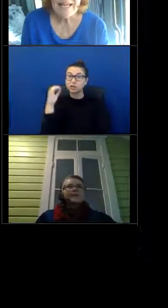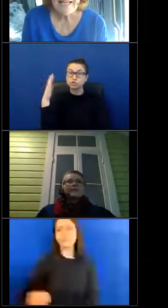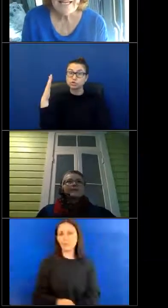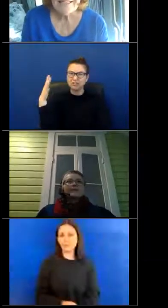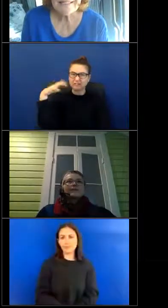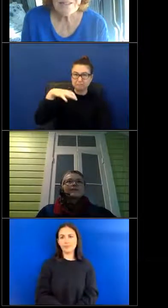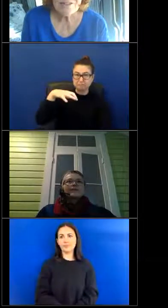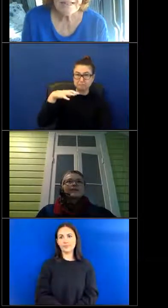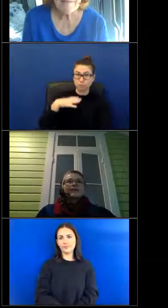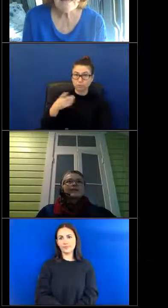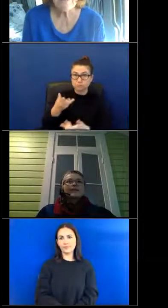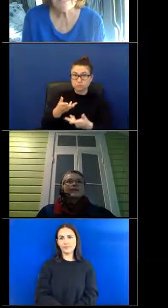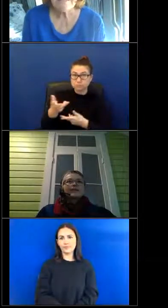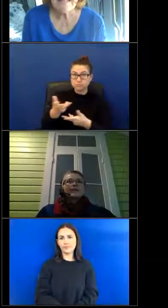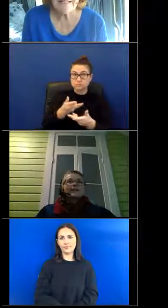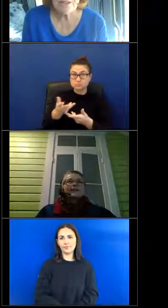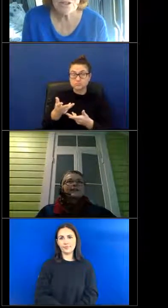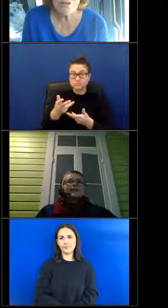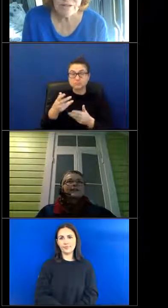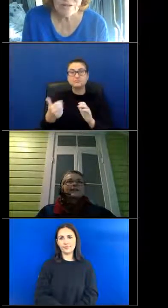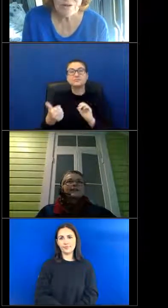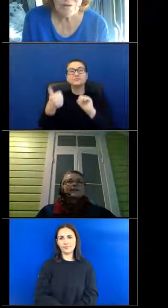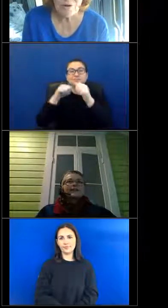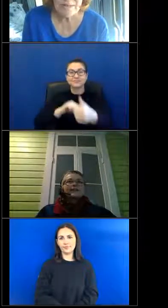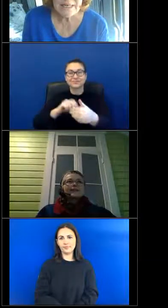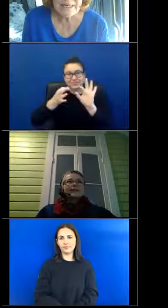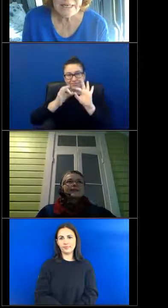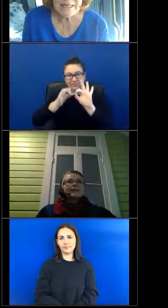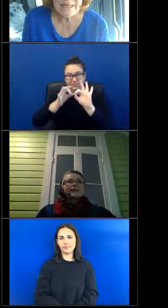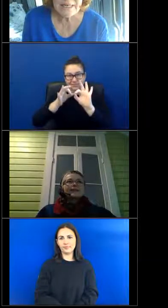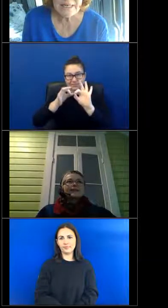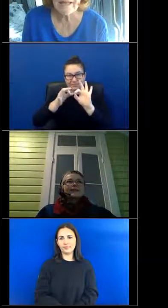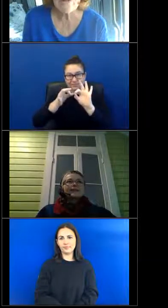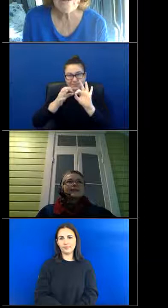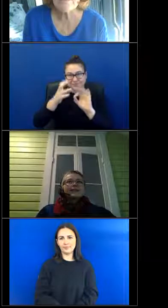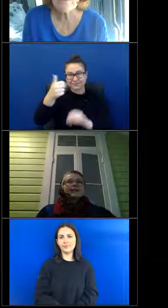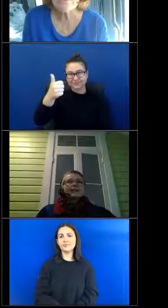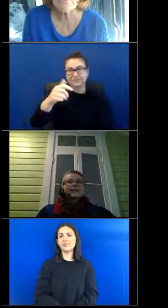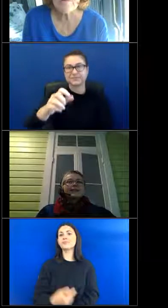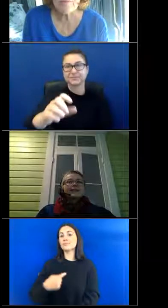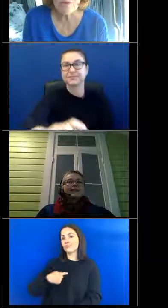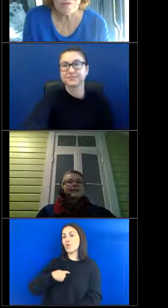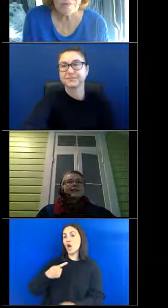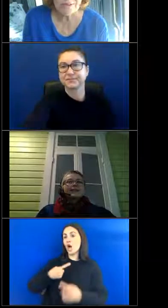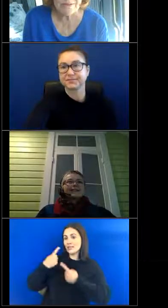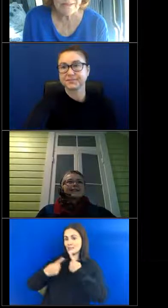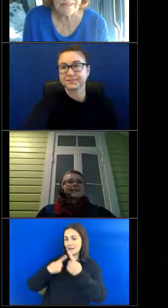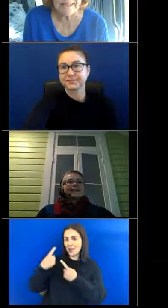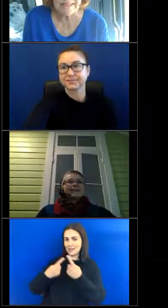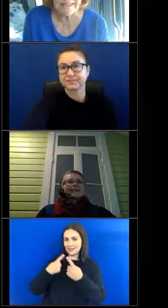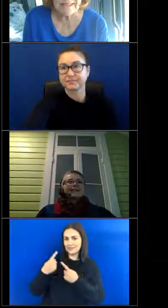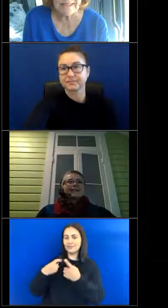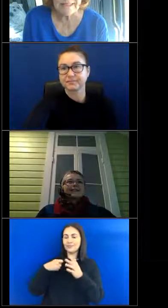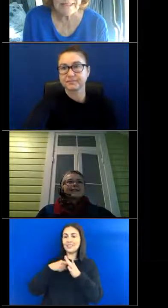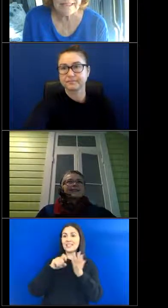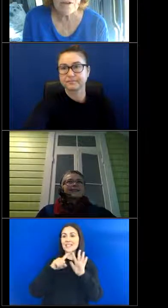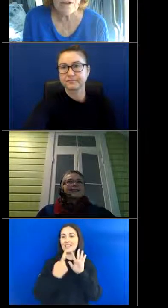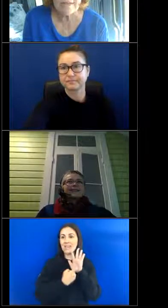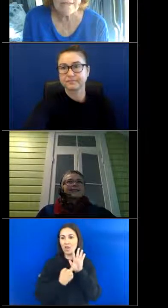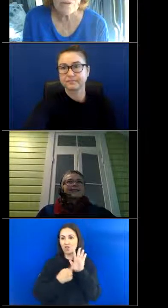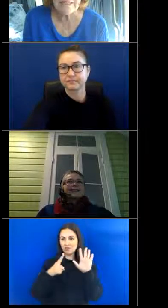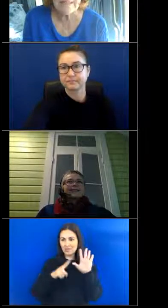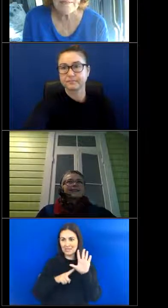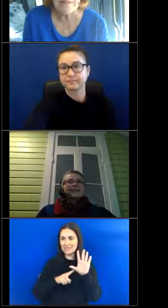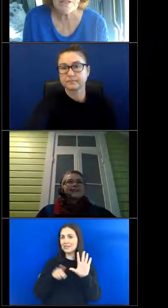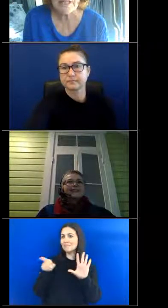Sure, yeah. So Kerry has a large tree on her property and Chris wants the tree removed because it's leaning over